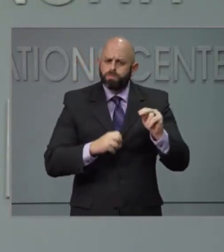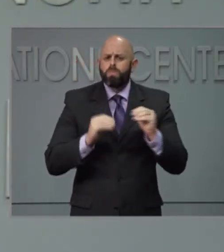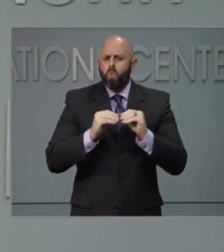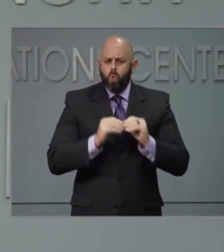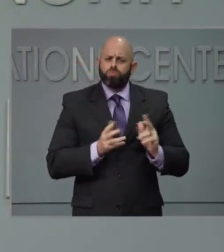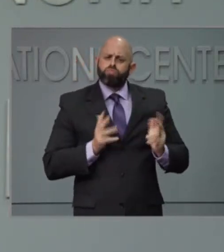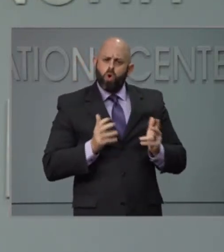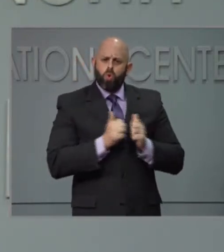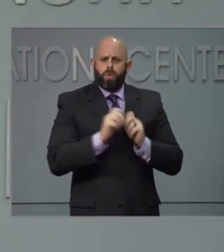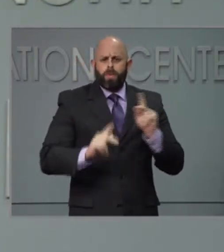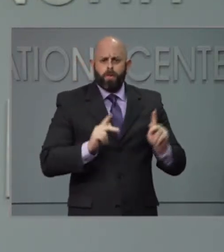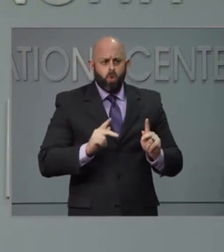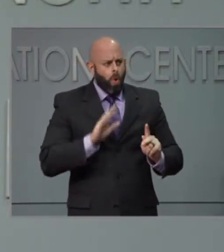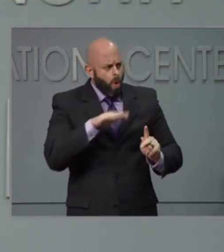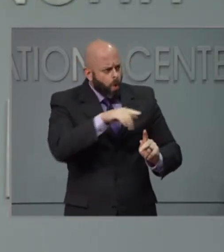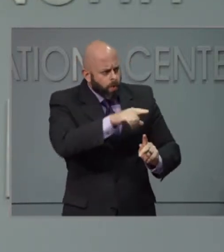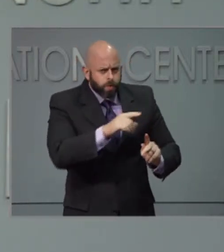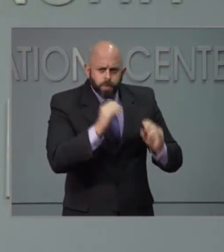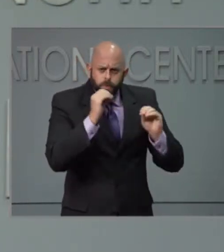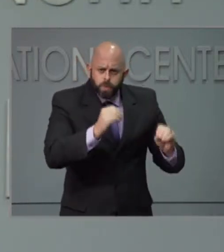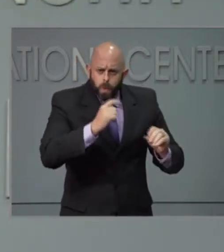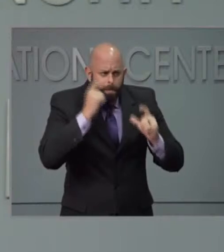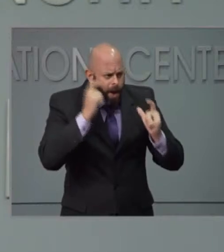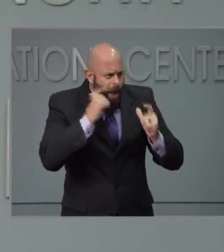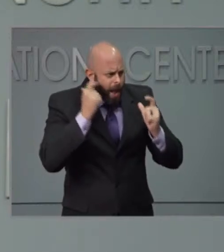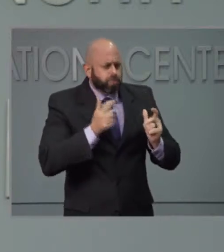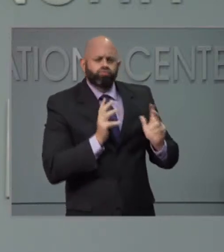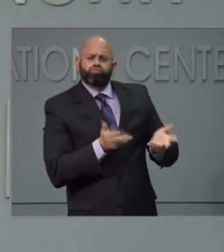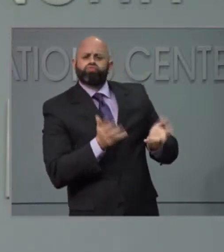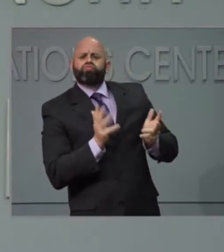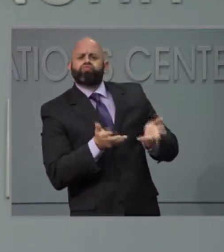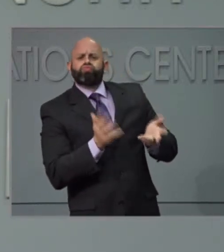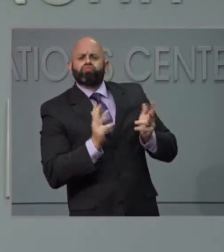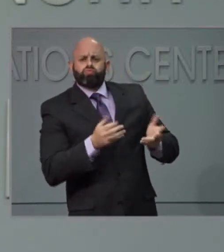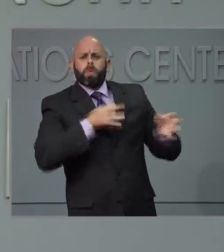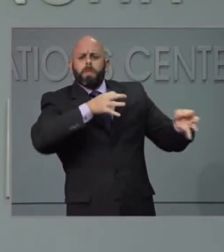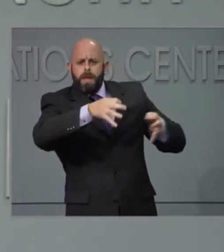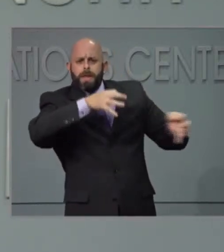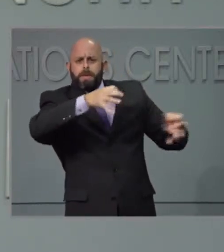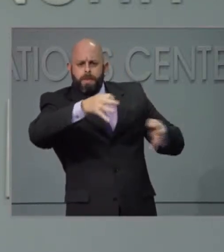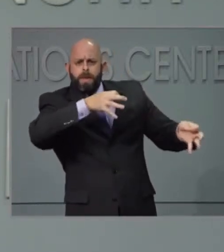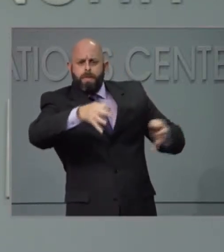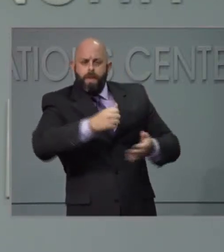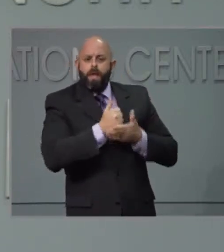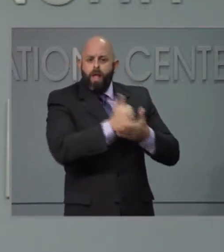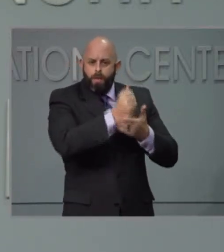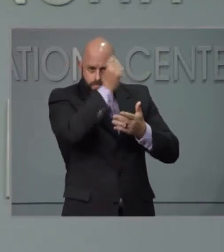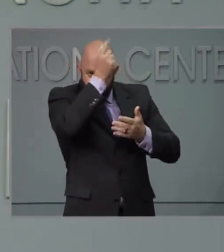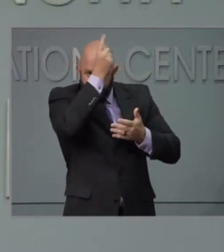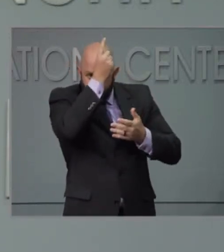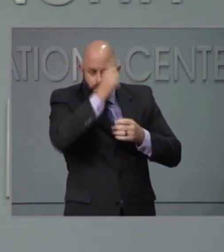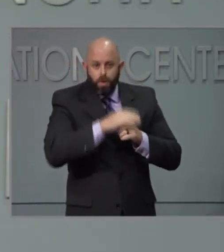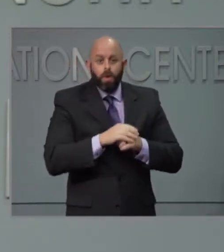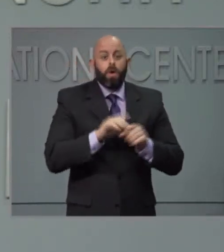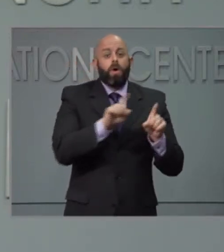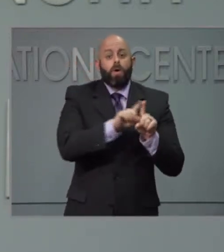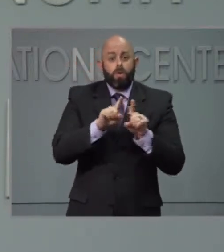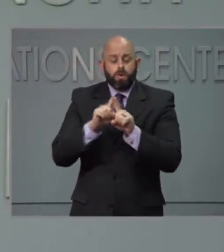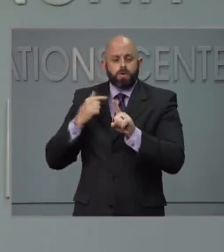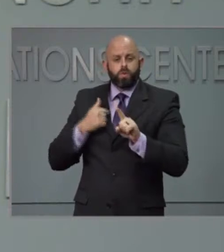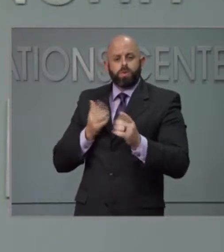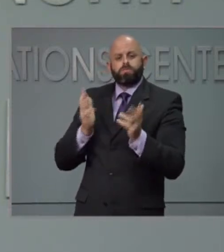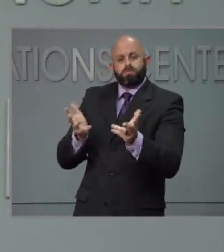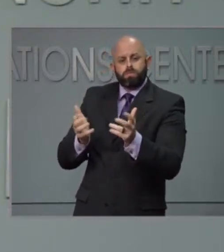putting the onus on the retail establishments to make sure that the people who are in